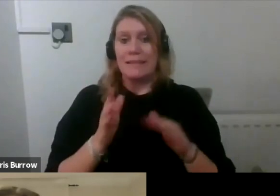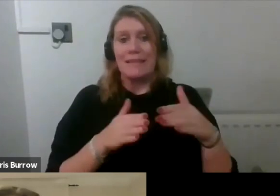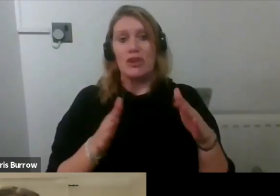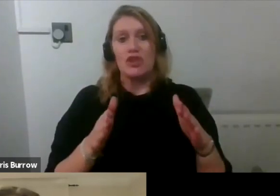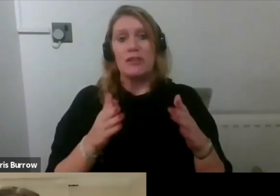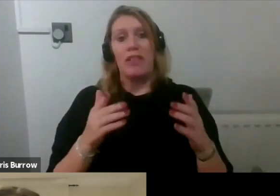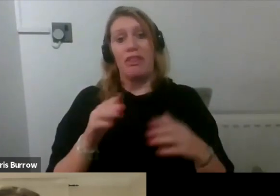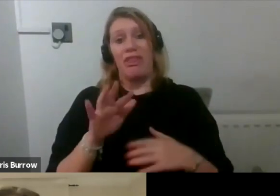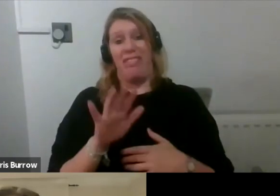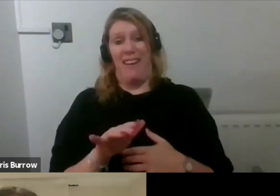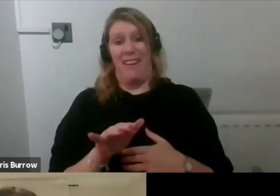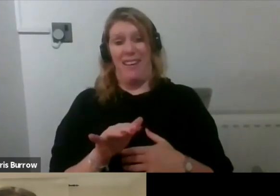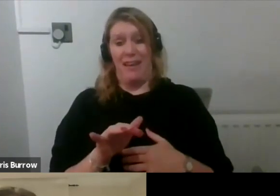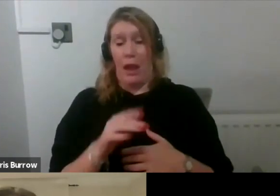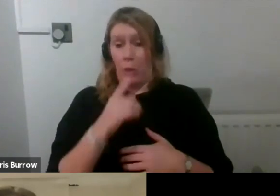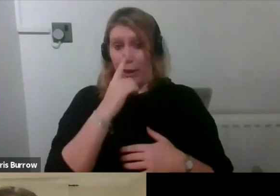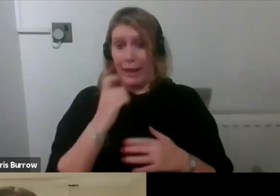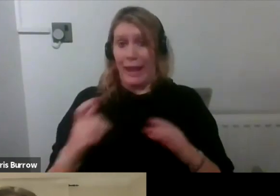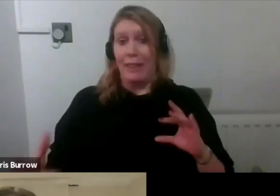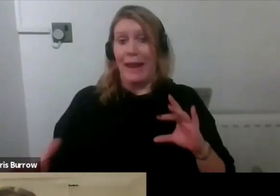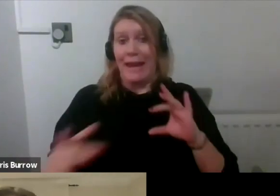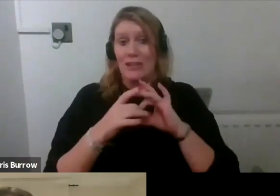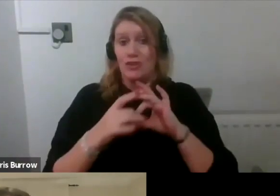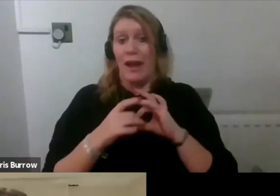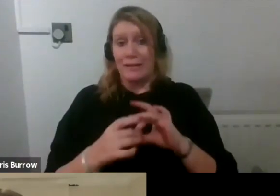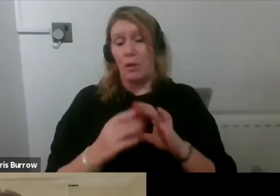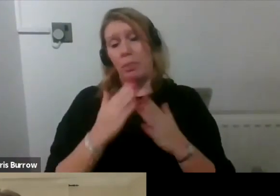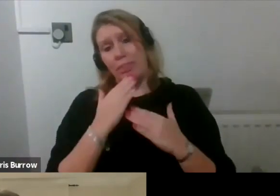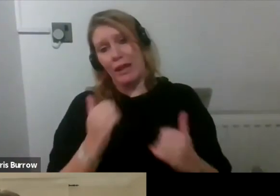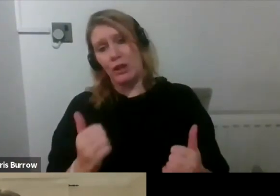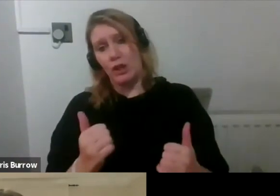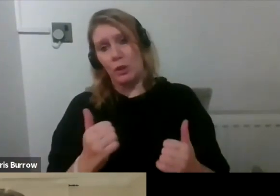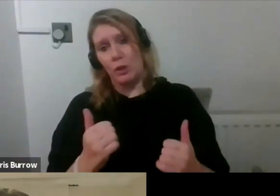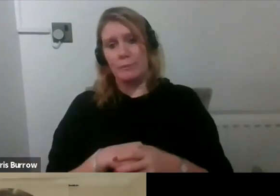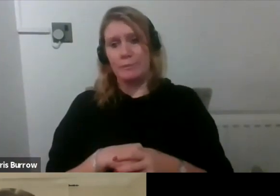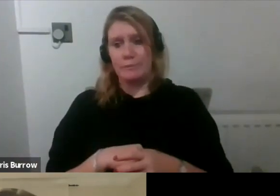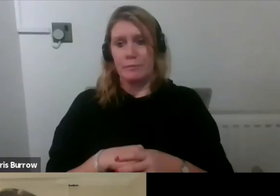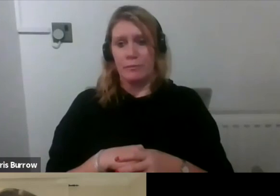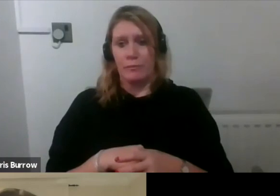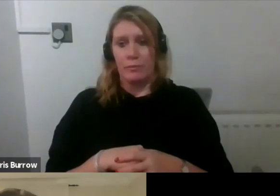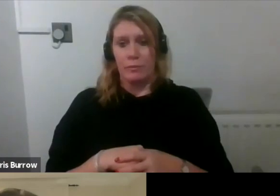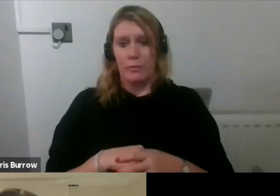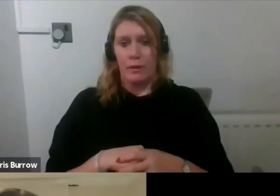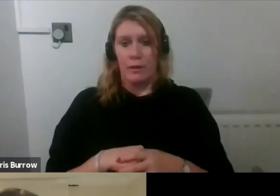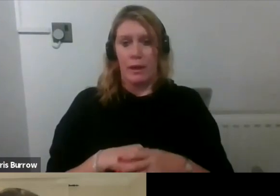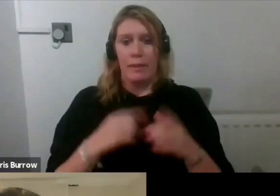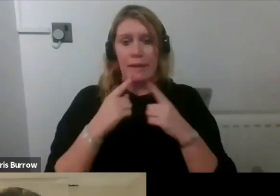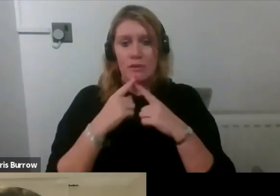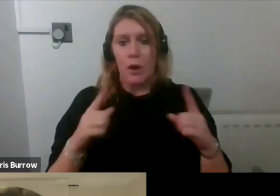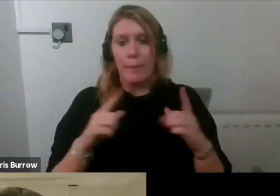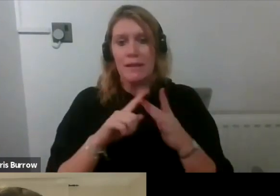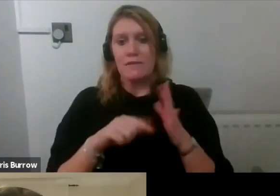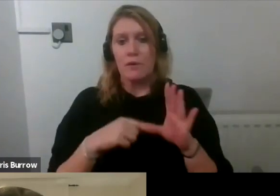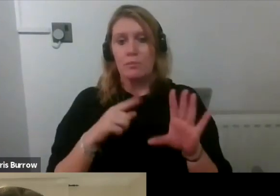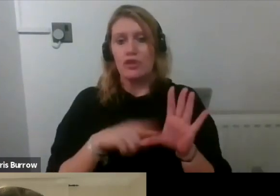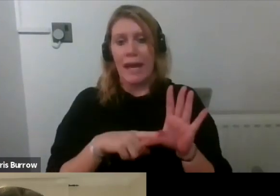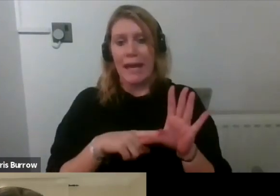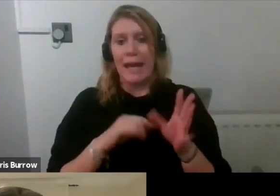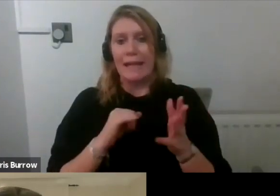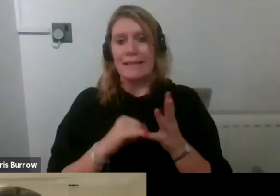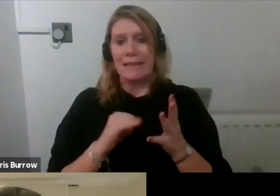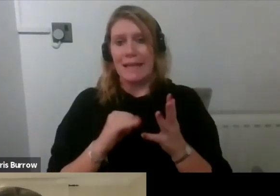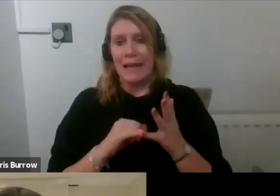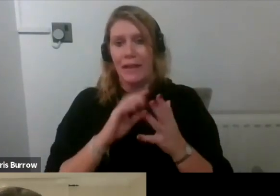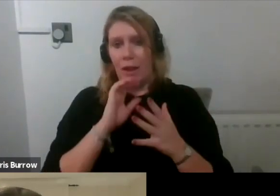more of a chance to interact. Thanks, everyone. Brilliant. And there's comments from Jay and Celie, which I will just have